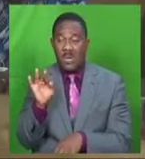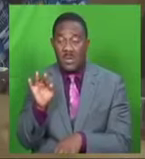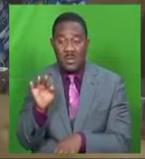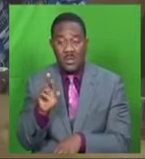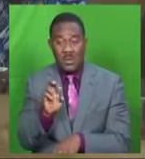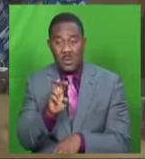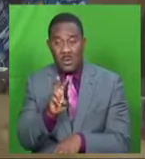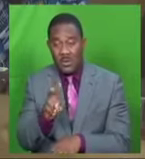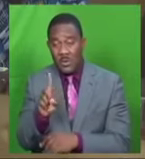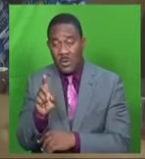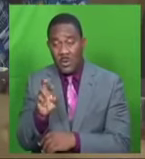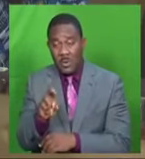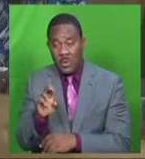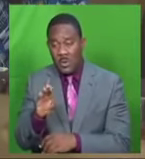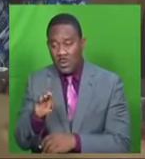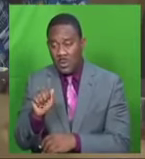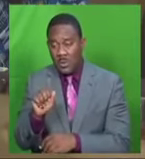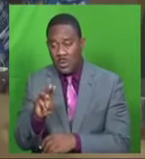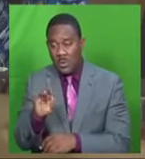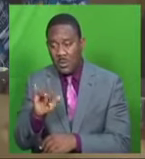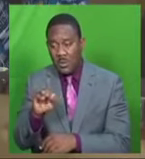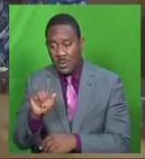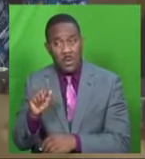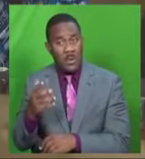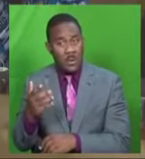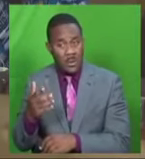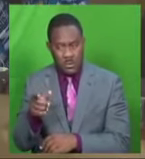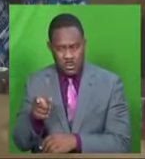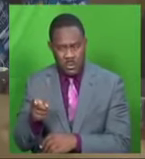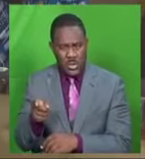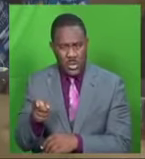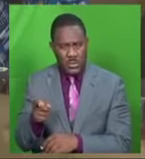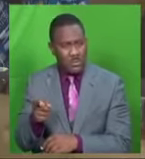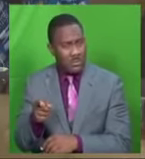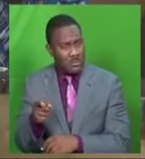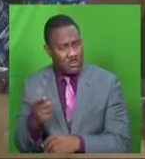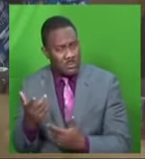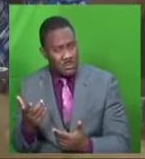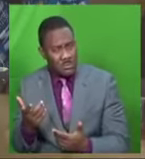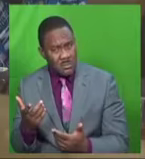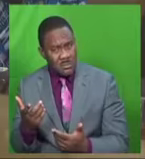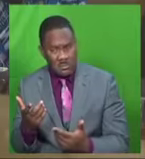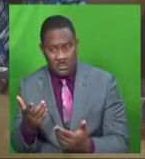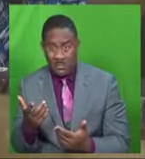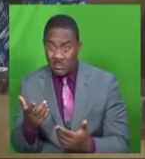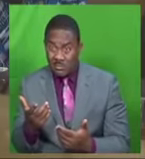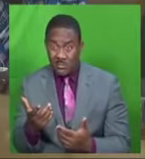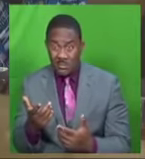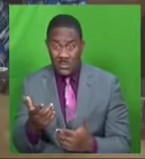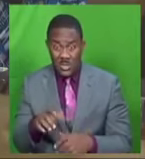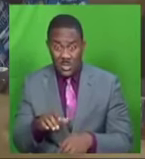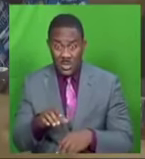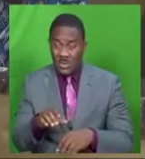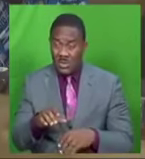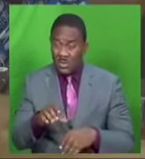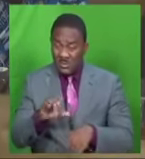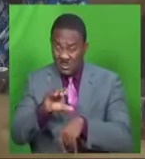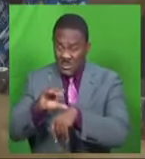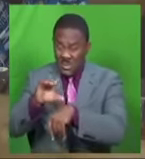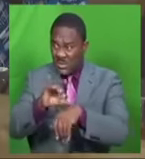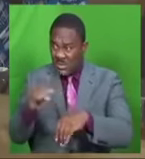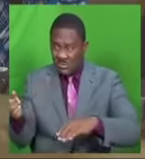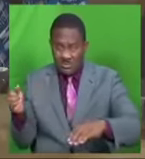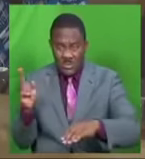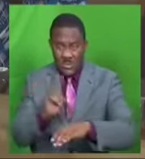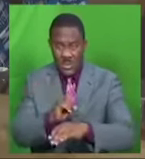Bamia, the church elder, he looks straight into the eyes of congregants and tell them that